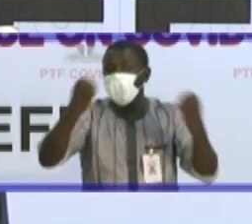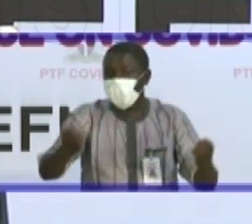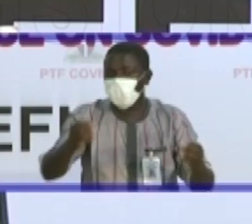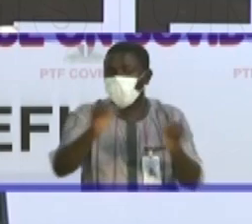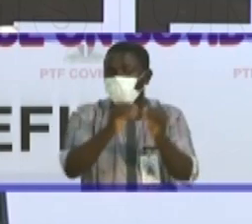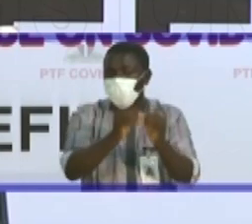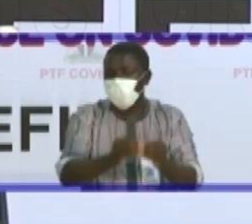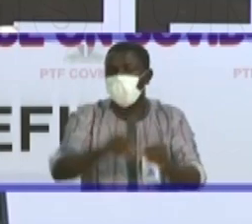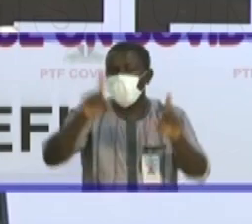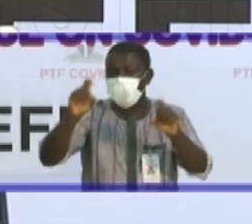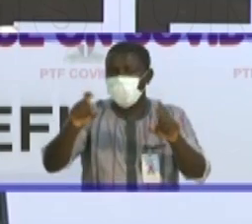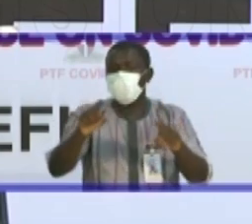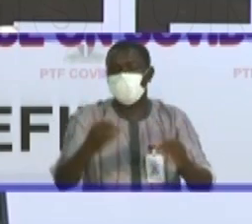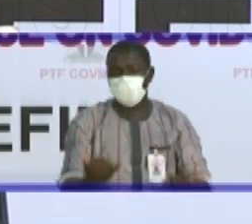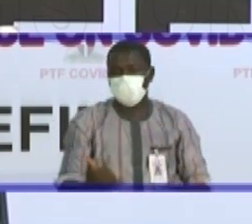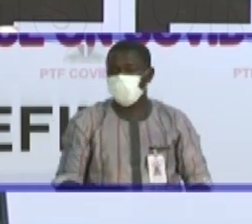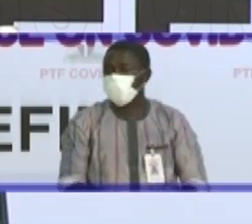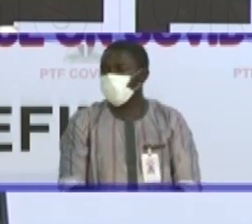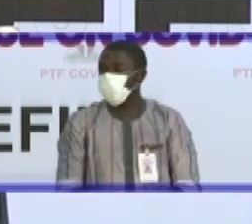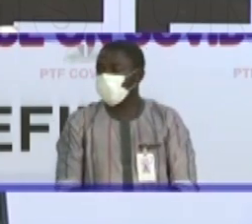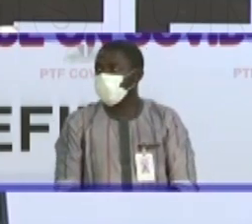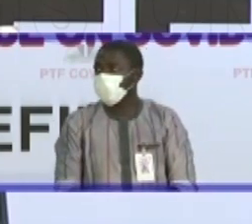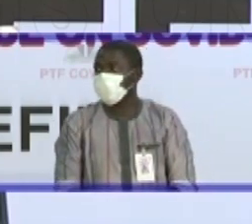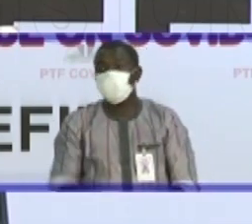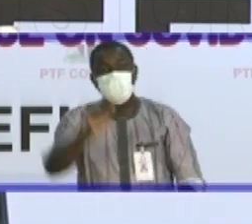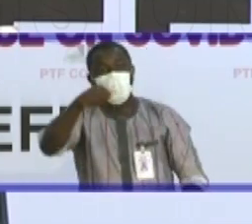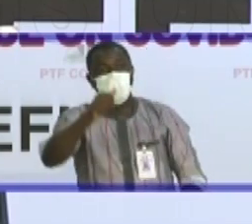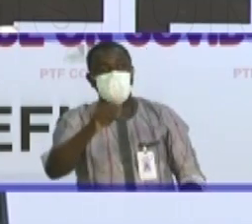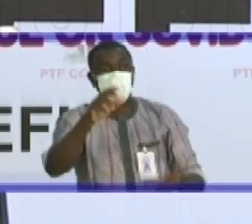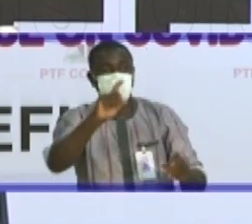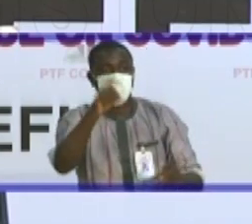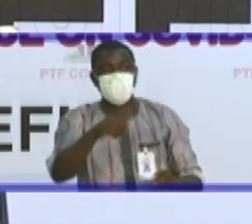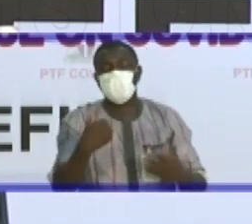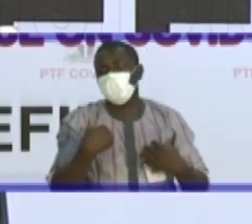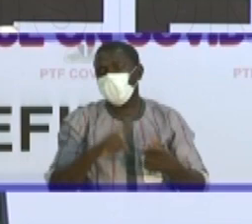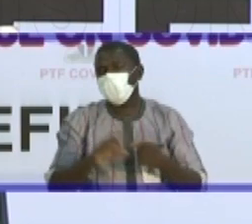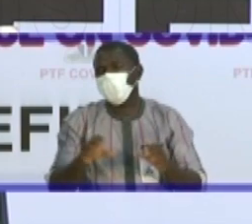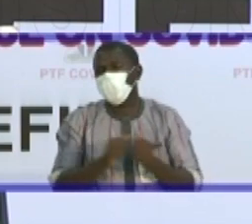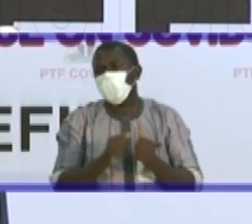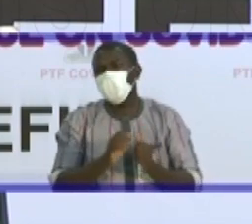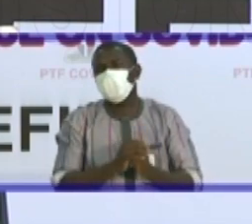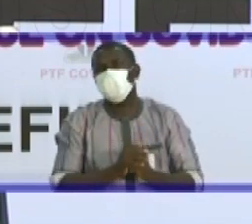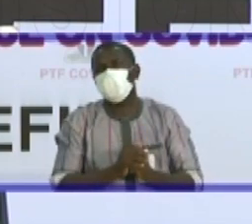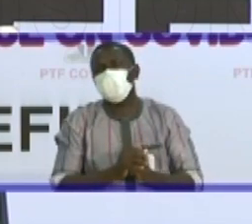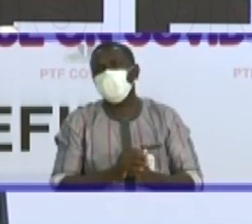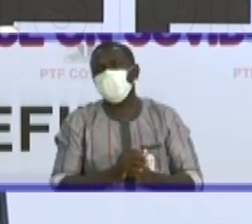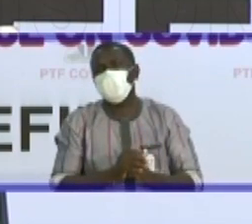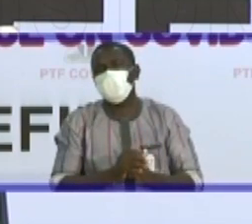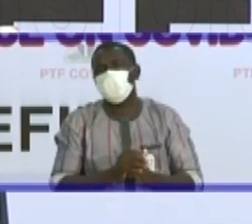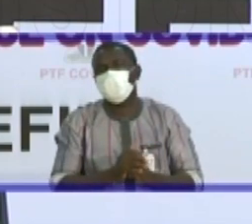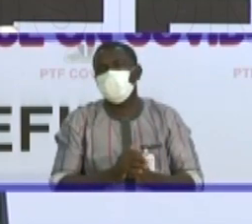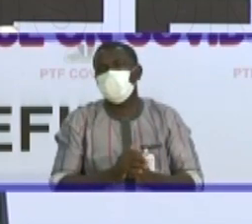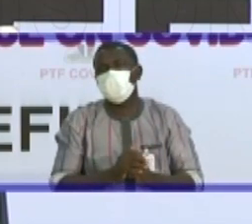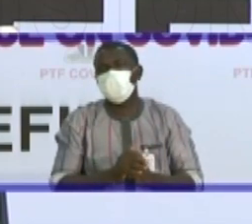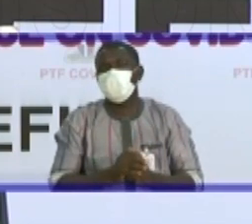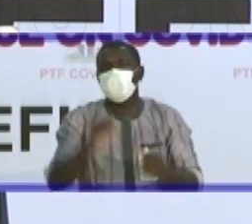all options are on the table, so to speak. The other question had to do with the COVID virus remaining in the testes of